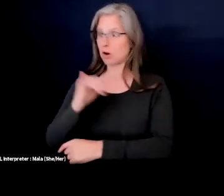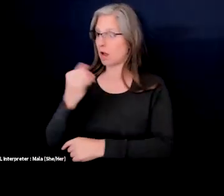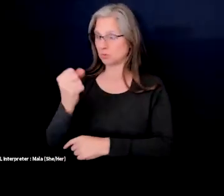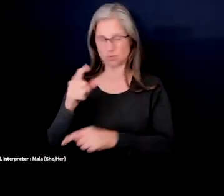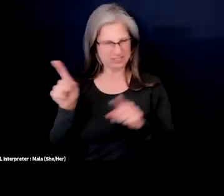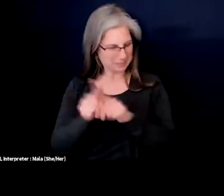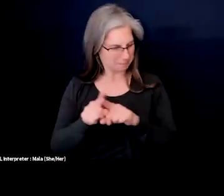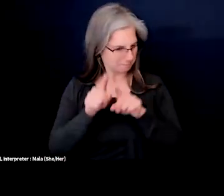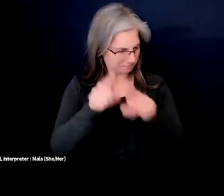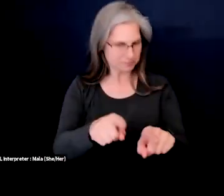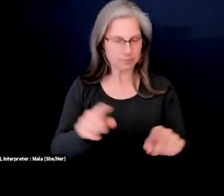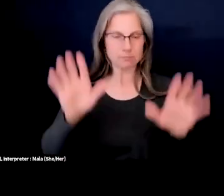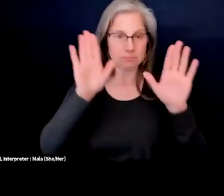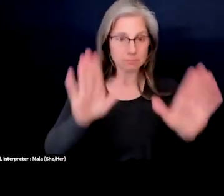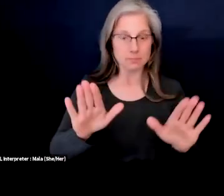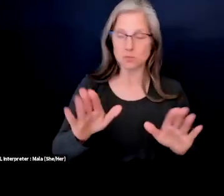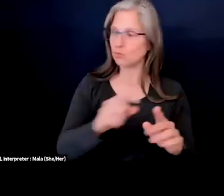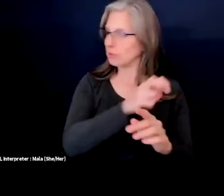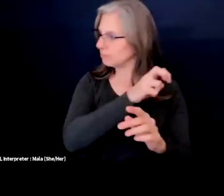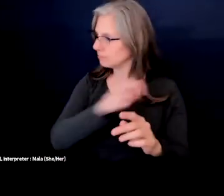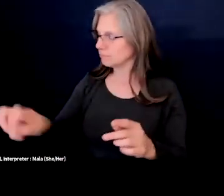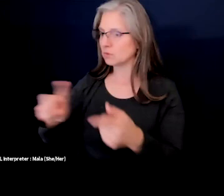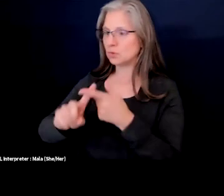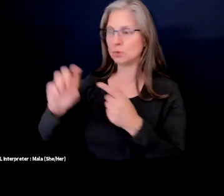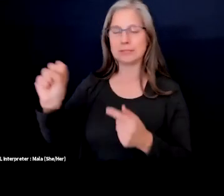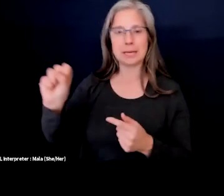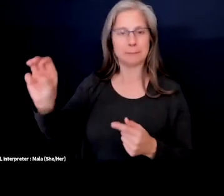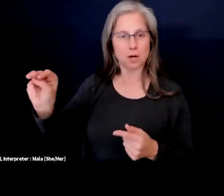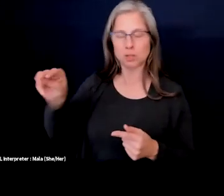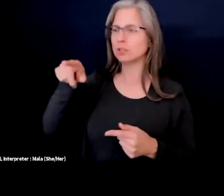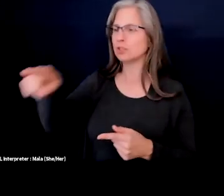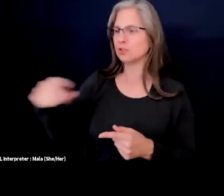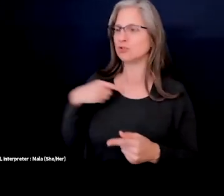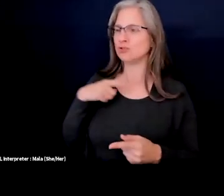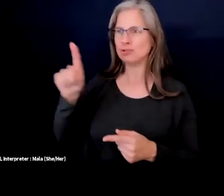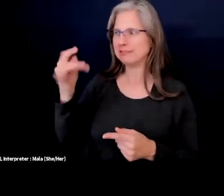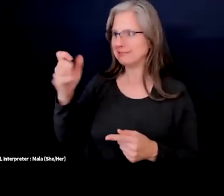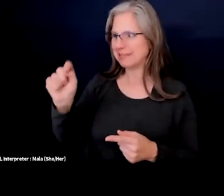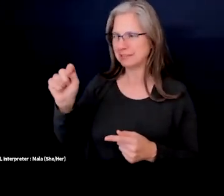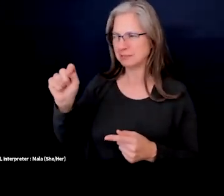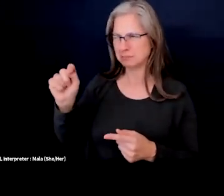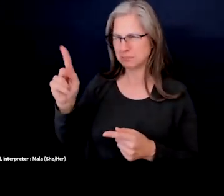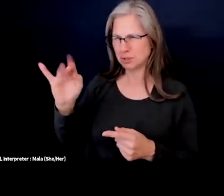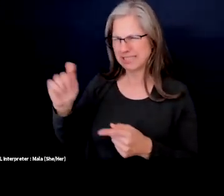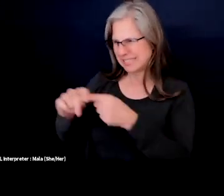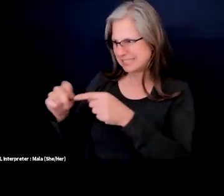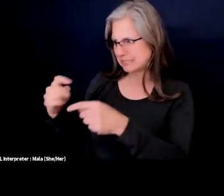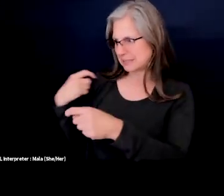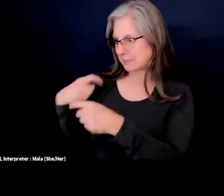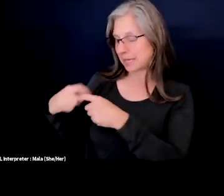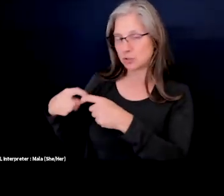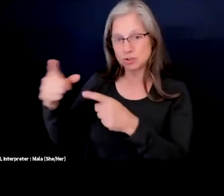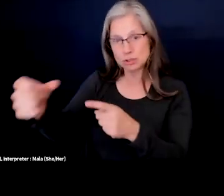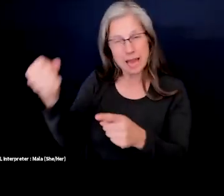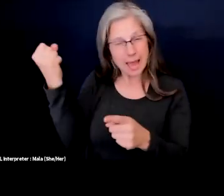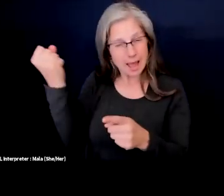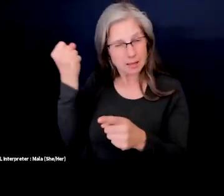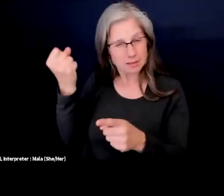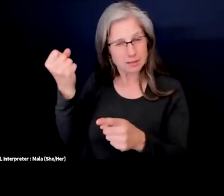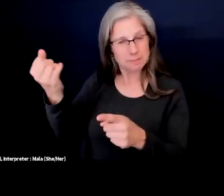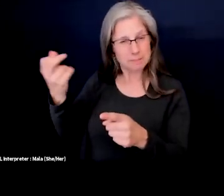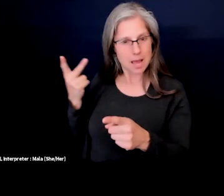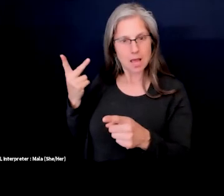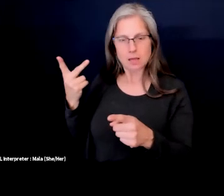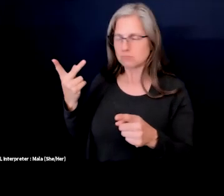fantastic. And then as soon as she got into San Marcos, she had textbooks in Spanish. And this held her back in life, which is